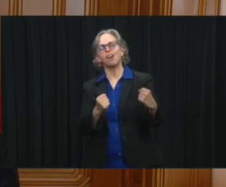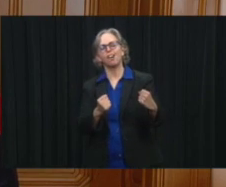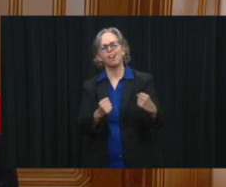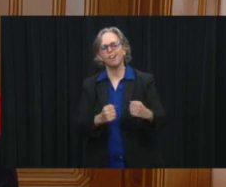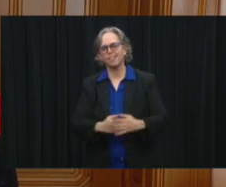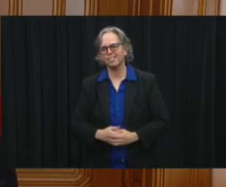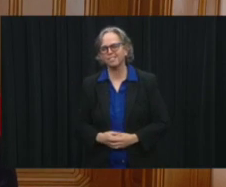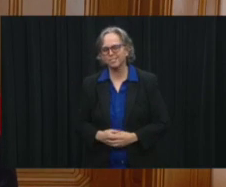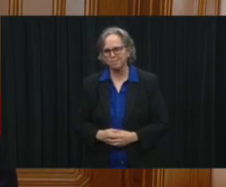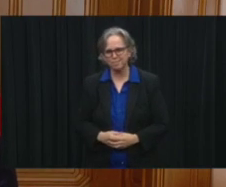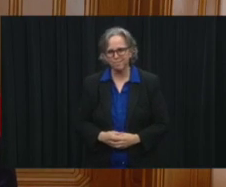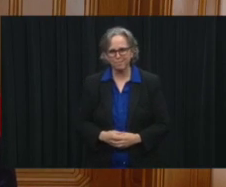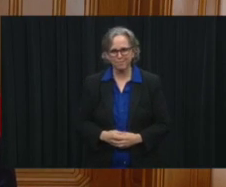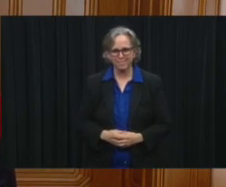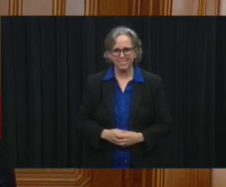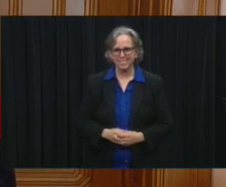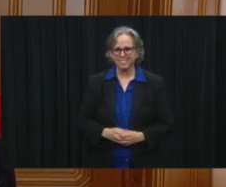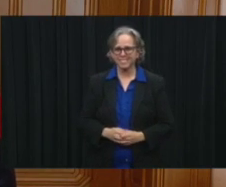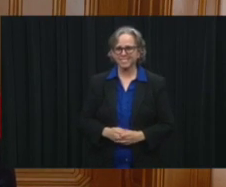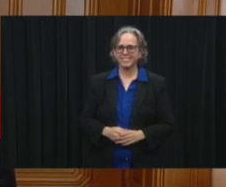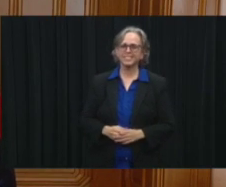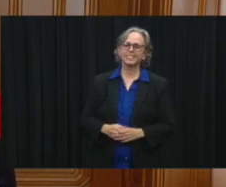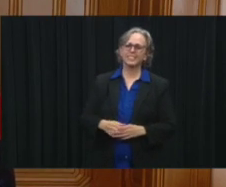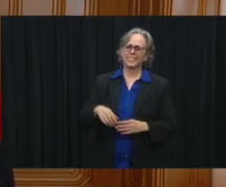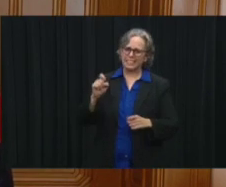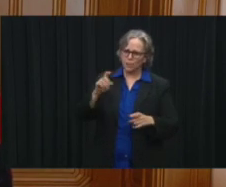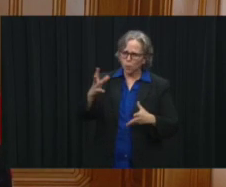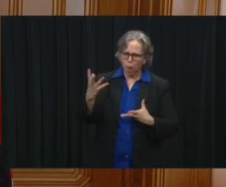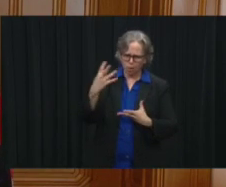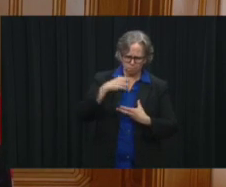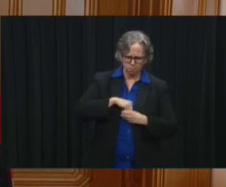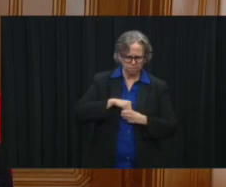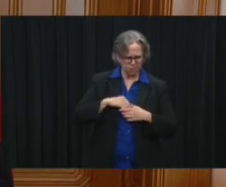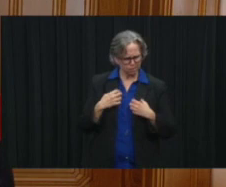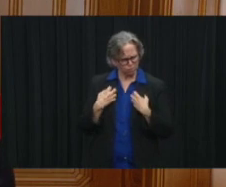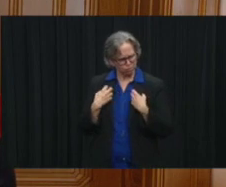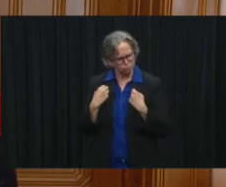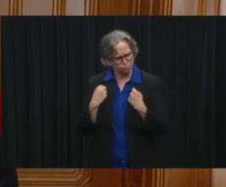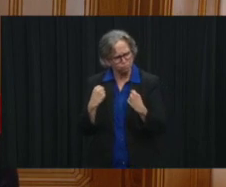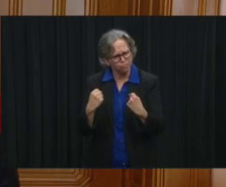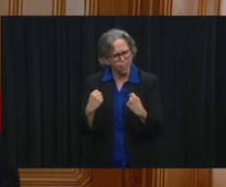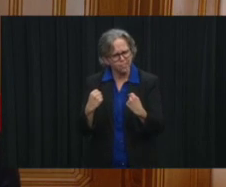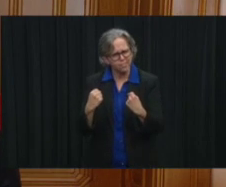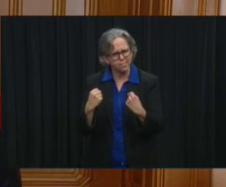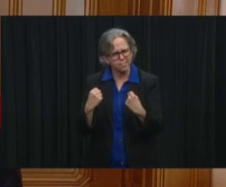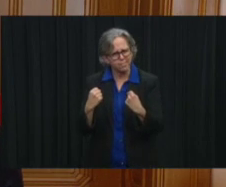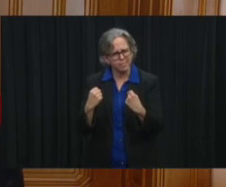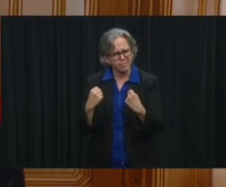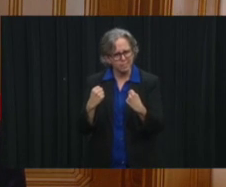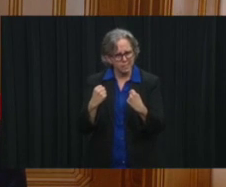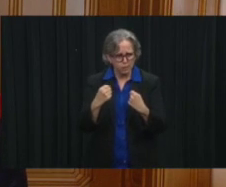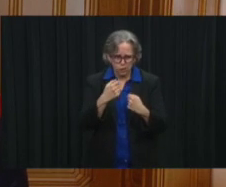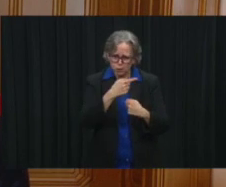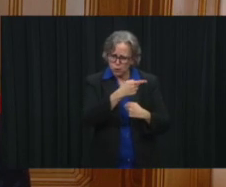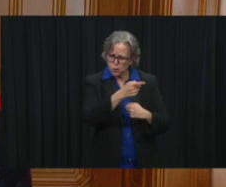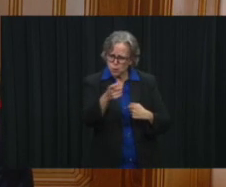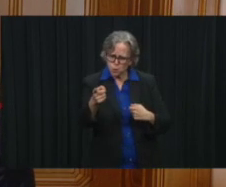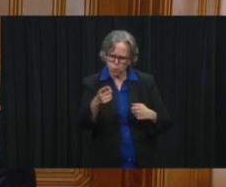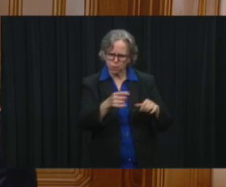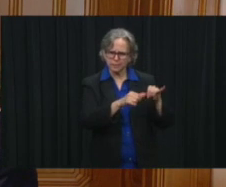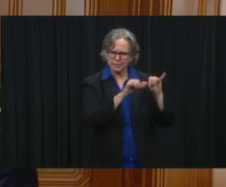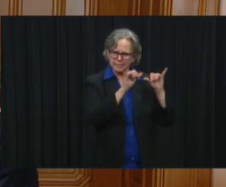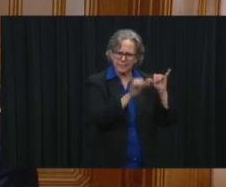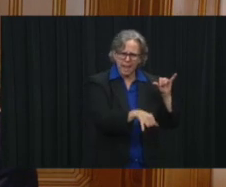And now, we need that strength more than ever. It's up to all of us to stay home, stay